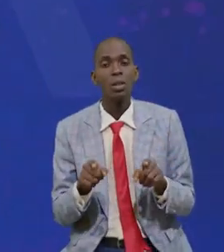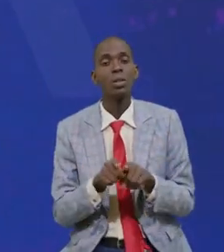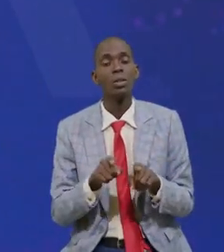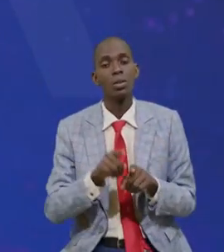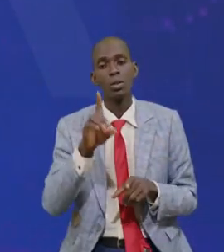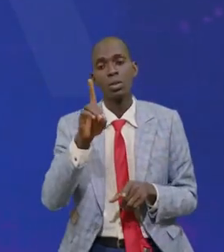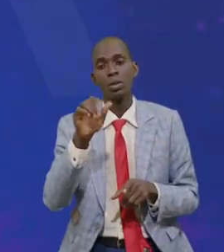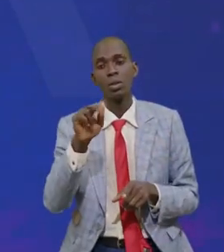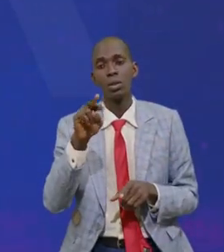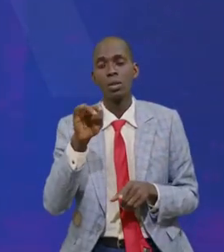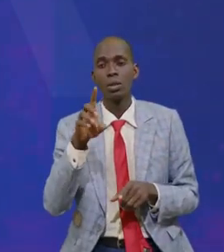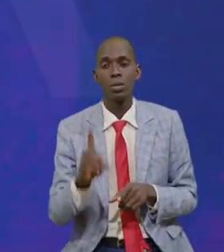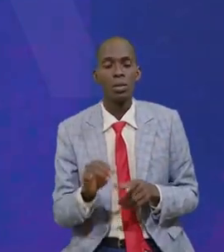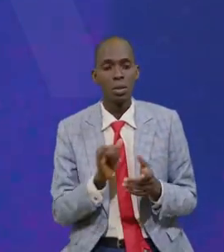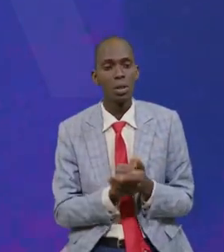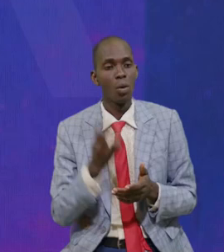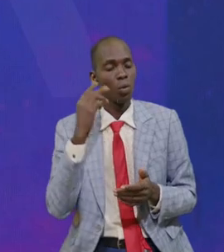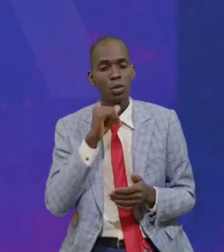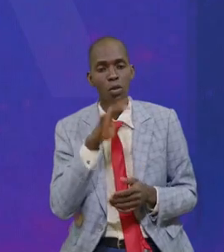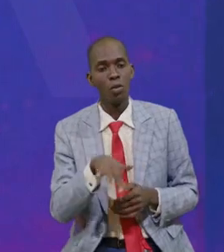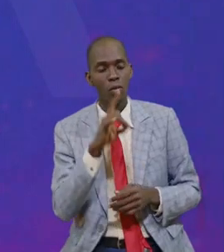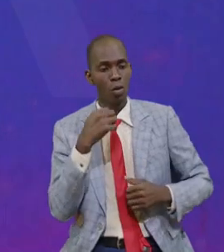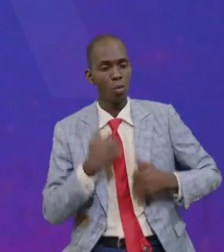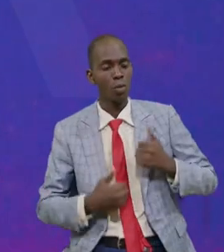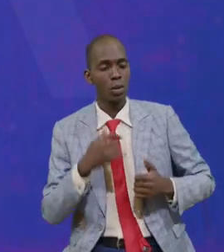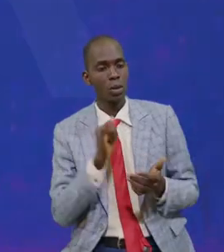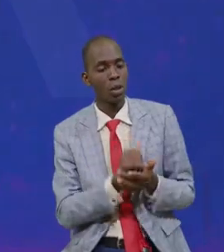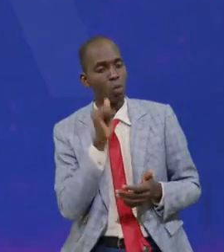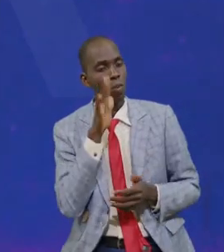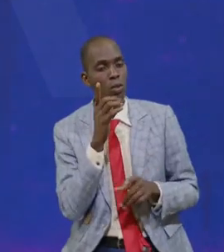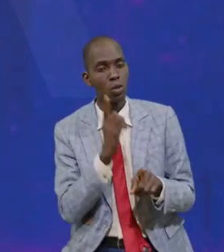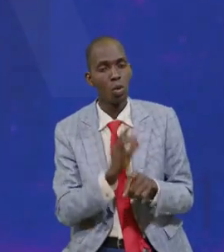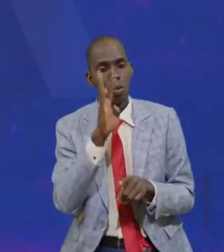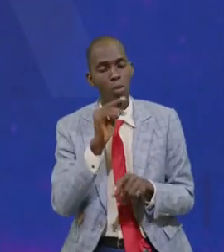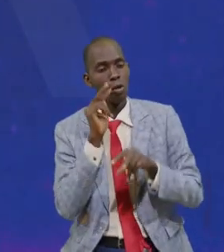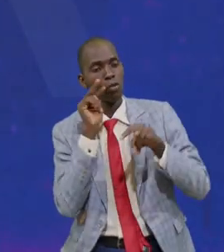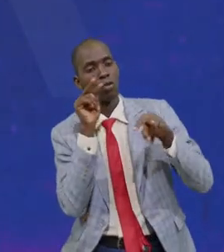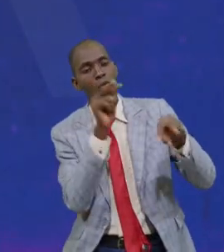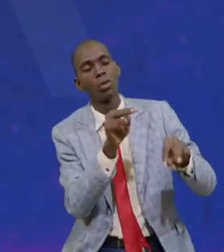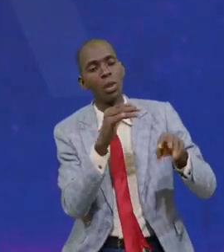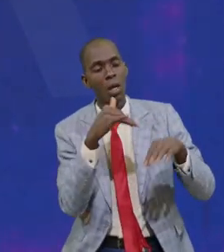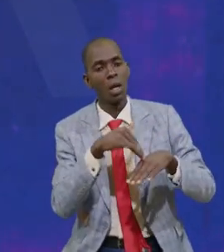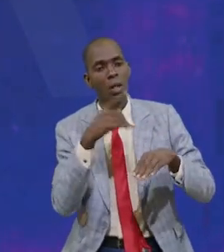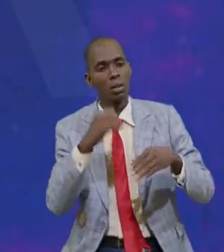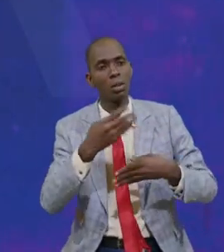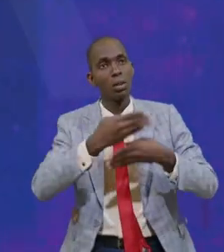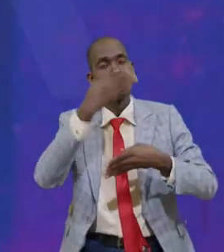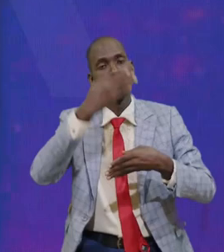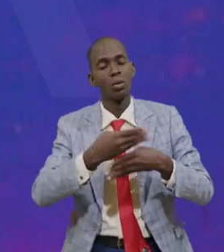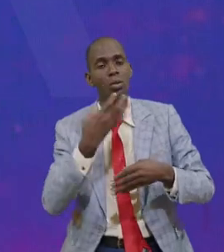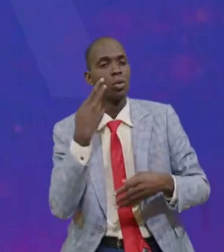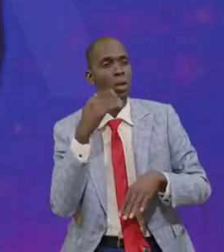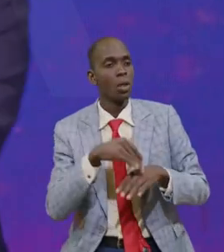see, was not washing Bathsheba. Just look outside the window and saw Bathsheba washing